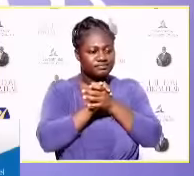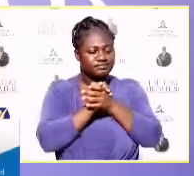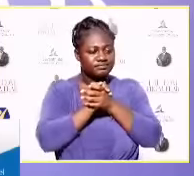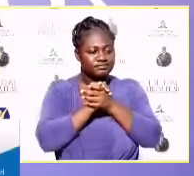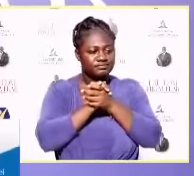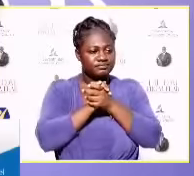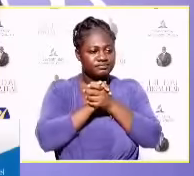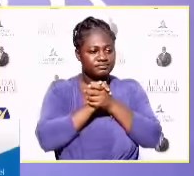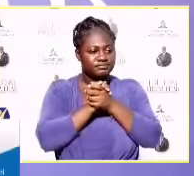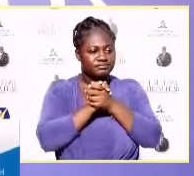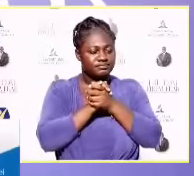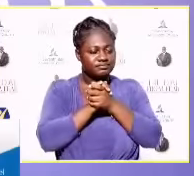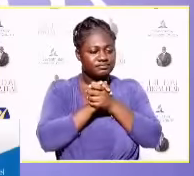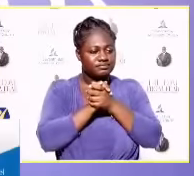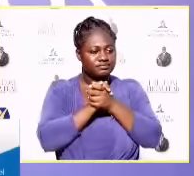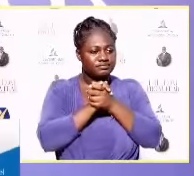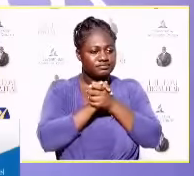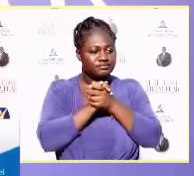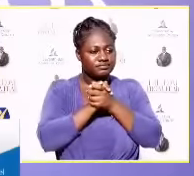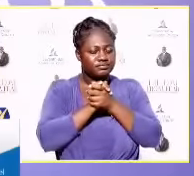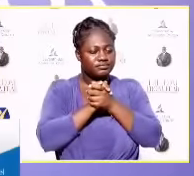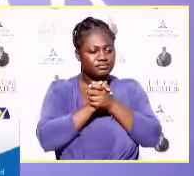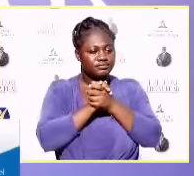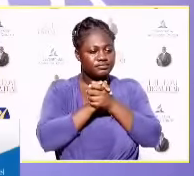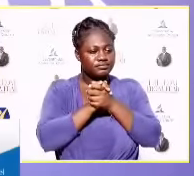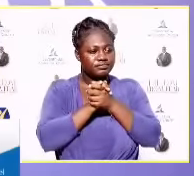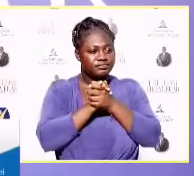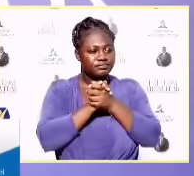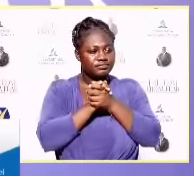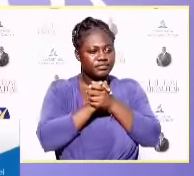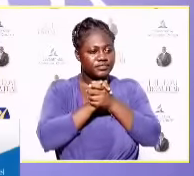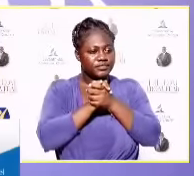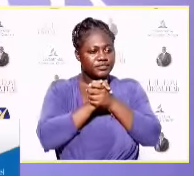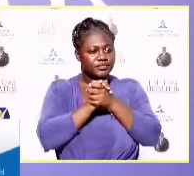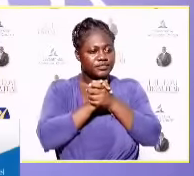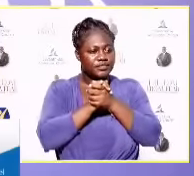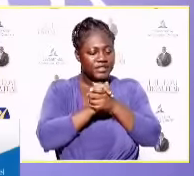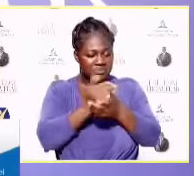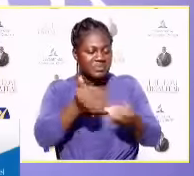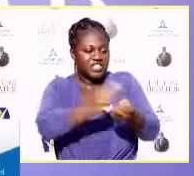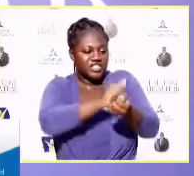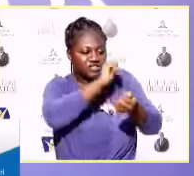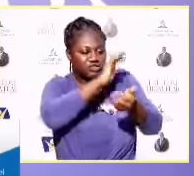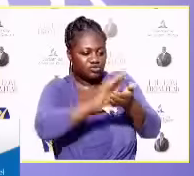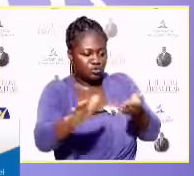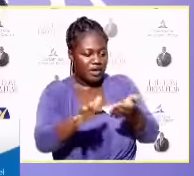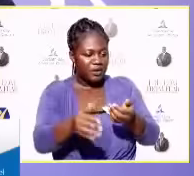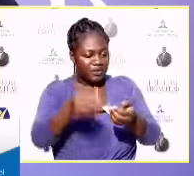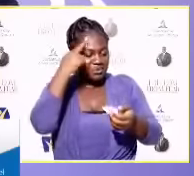Christ. Then they were destroyed because of sin,